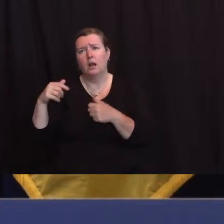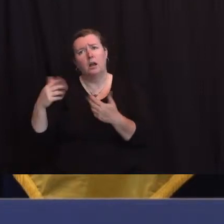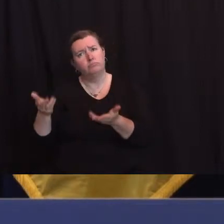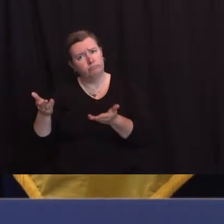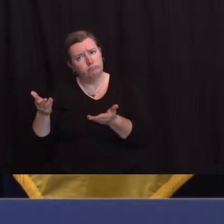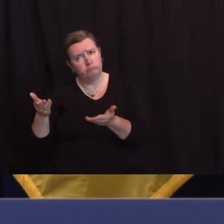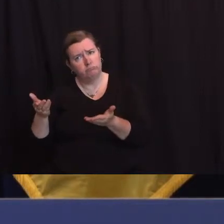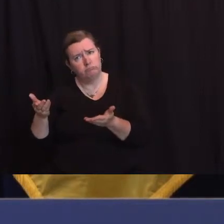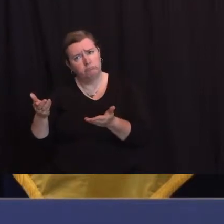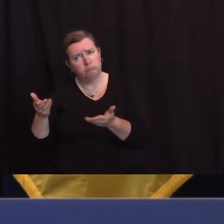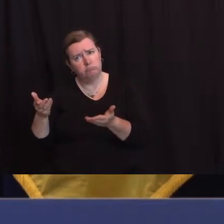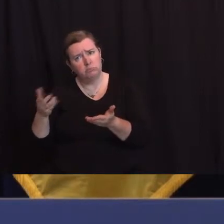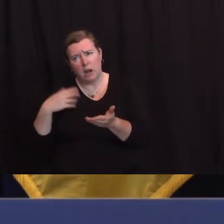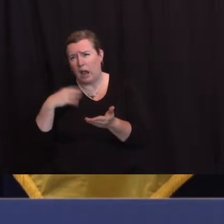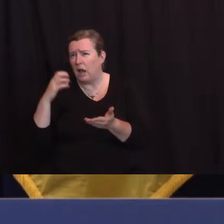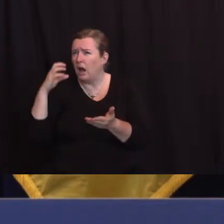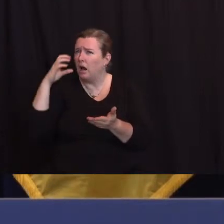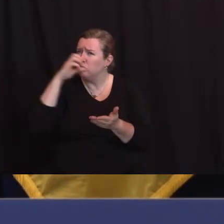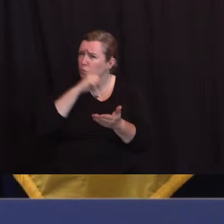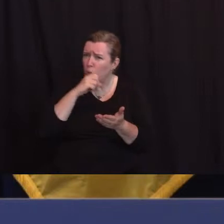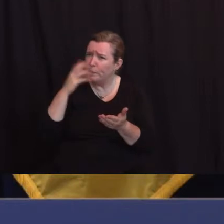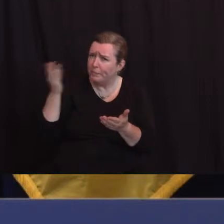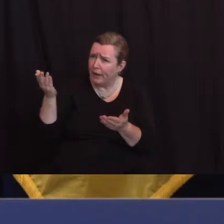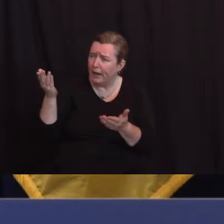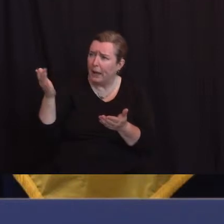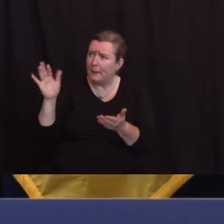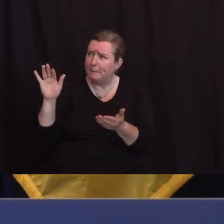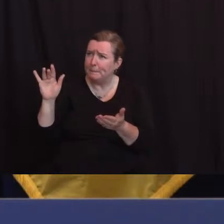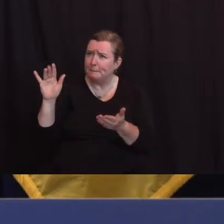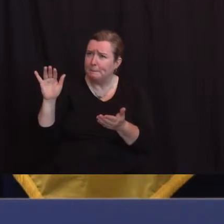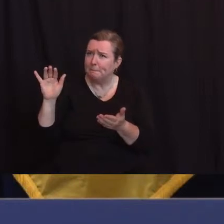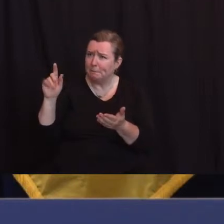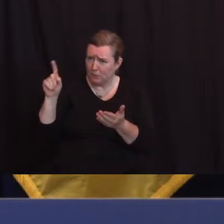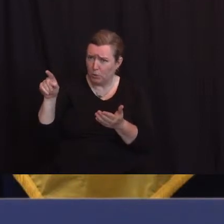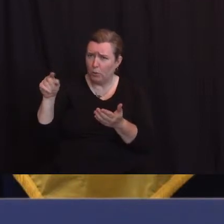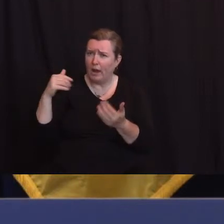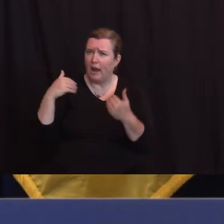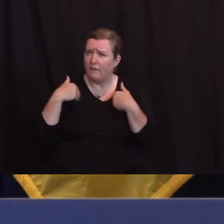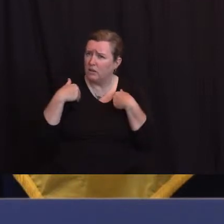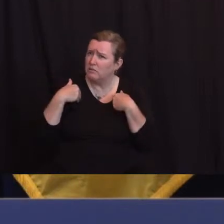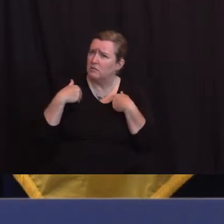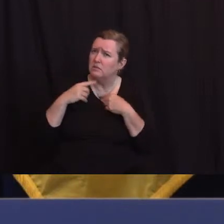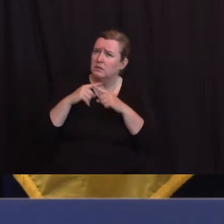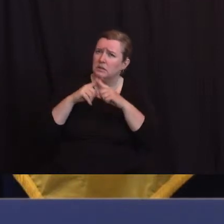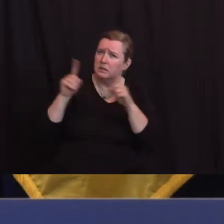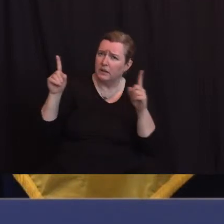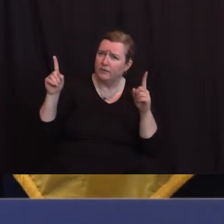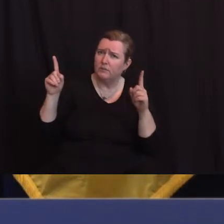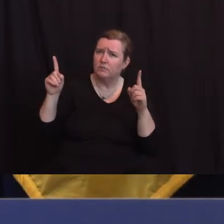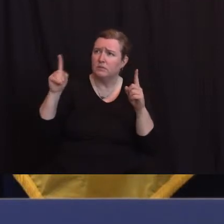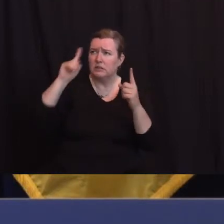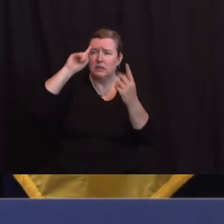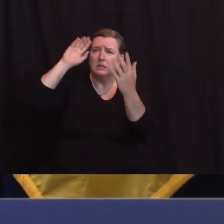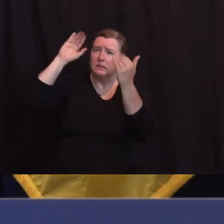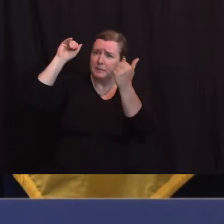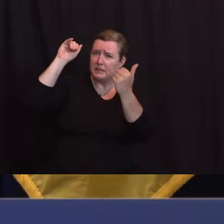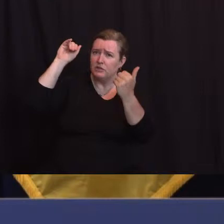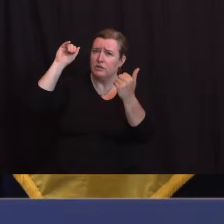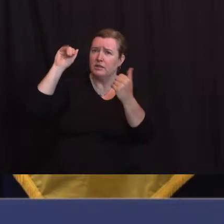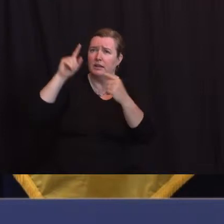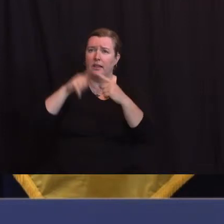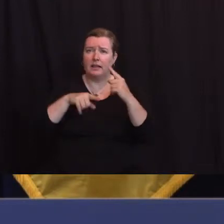am assuming, and I believe we've even had part of this conversation, had a very different set of expectations than what the pandemic